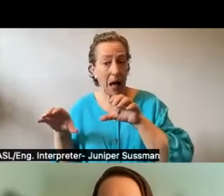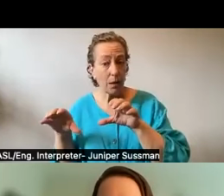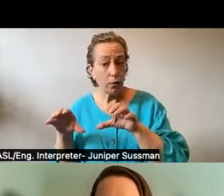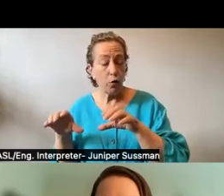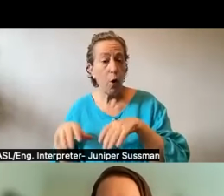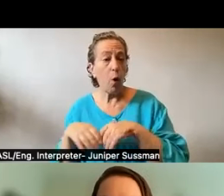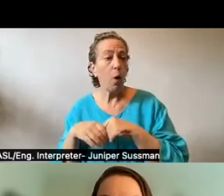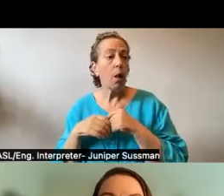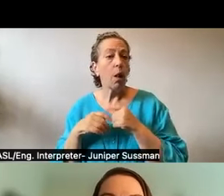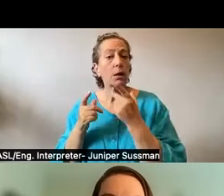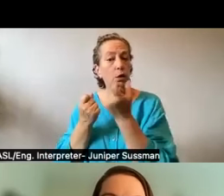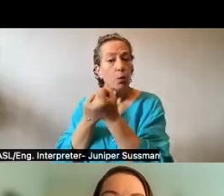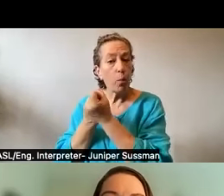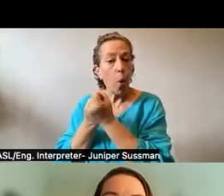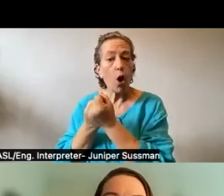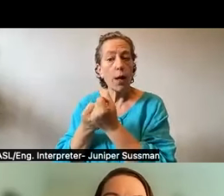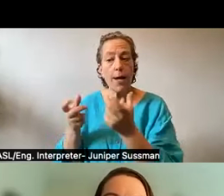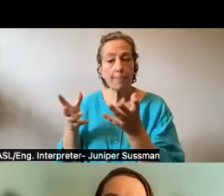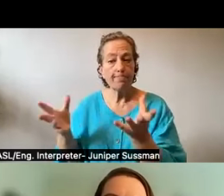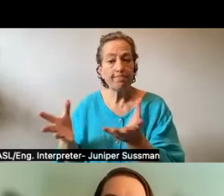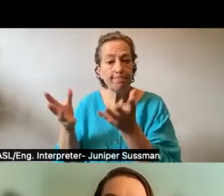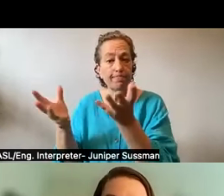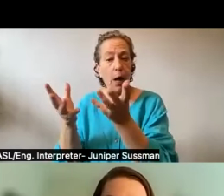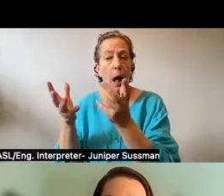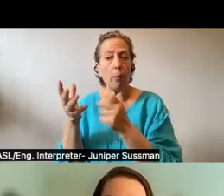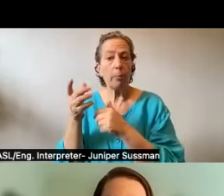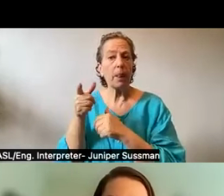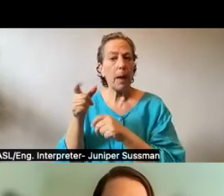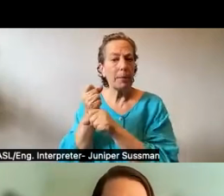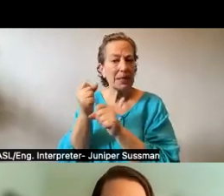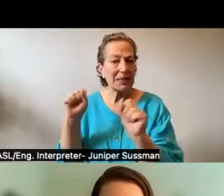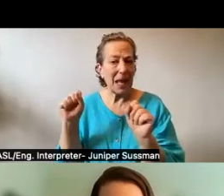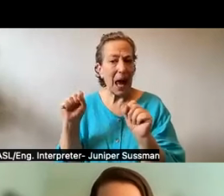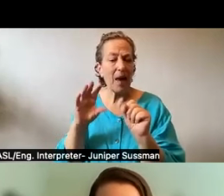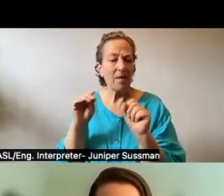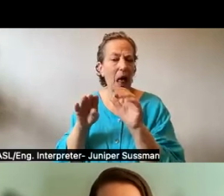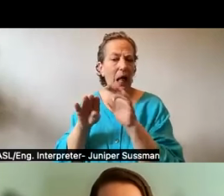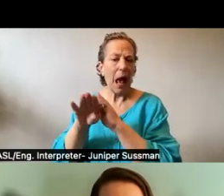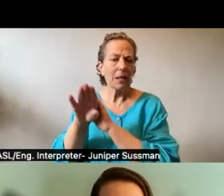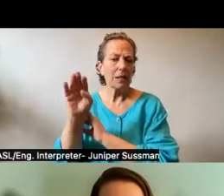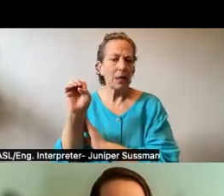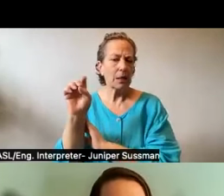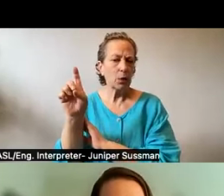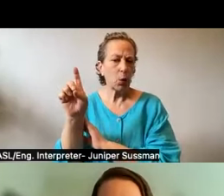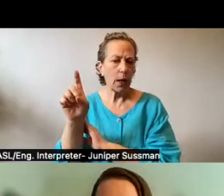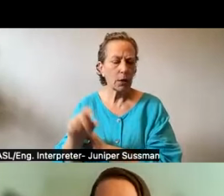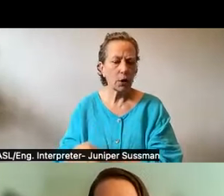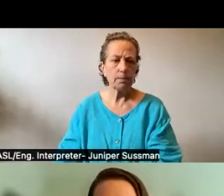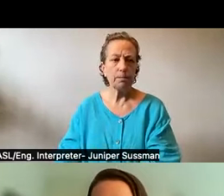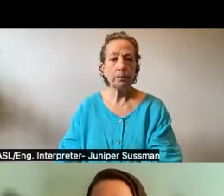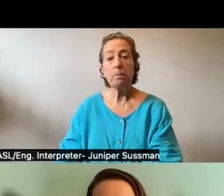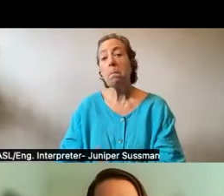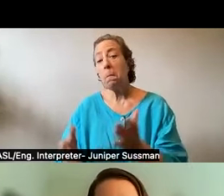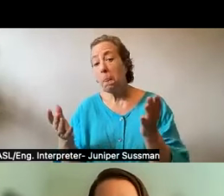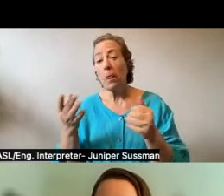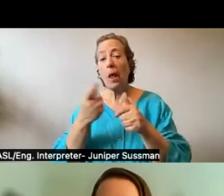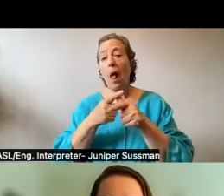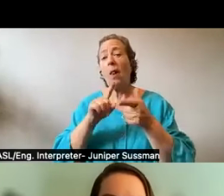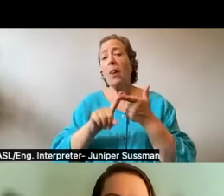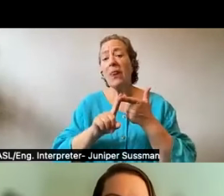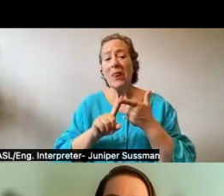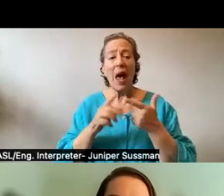in supporting and helping them be safe and access an education. And then perhaps, they get to be